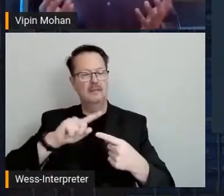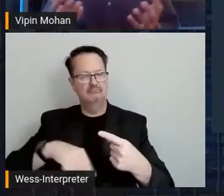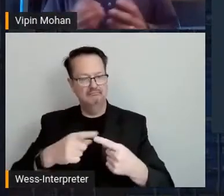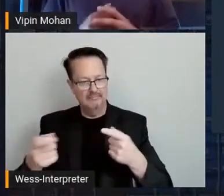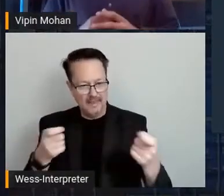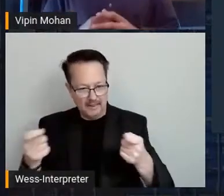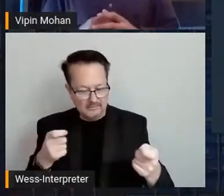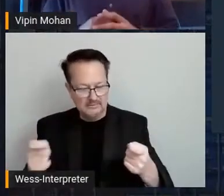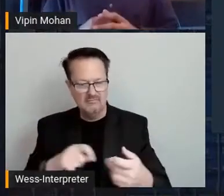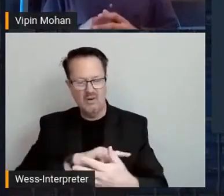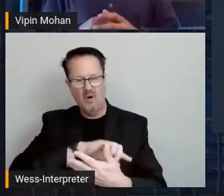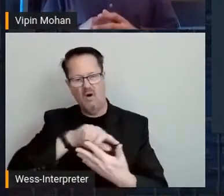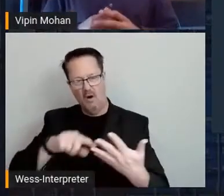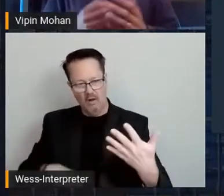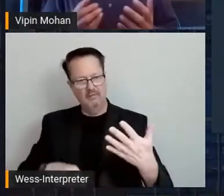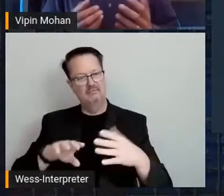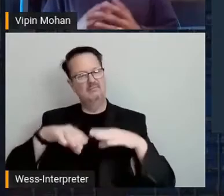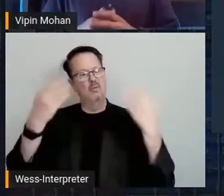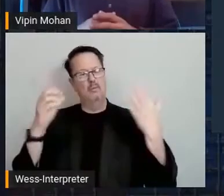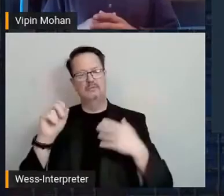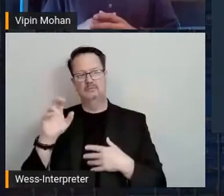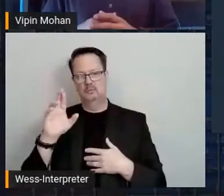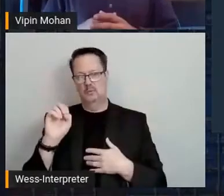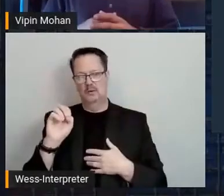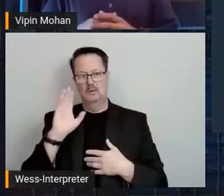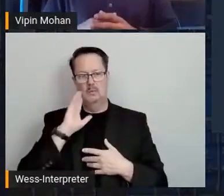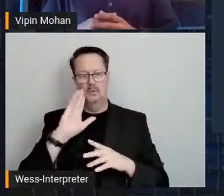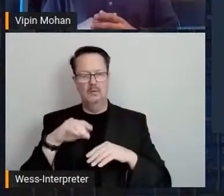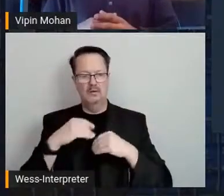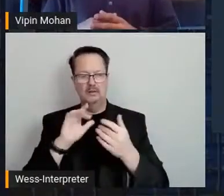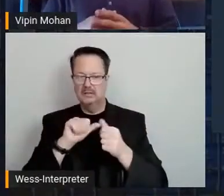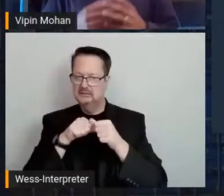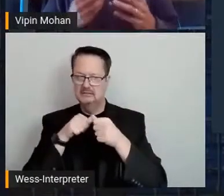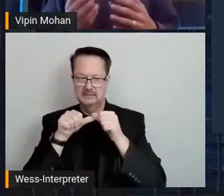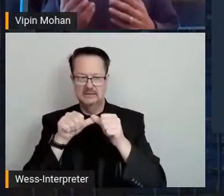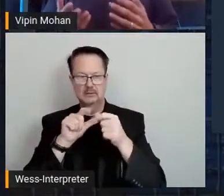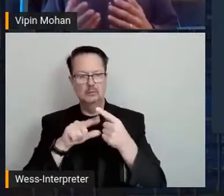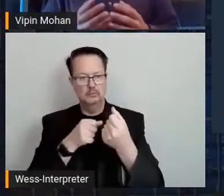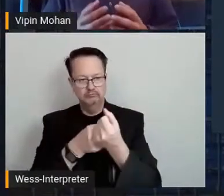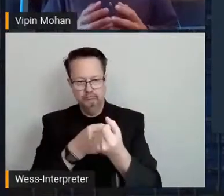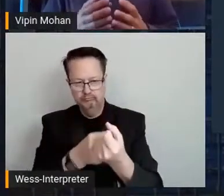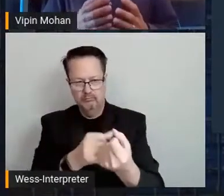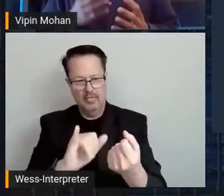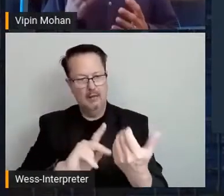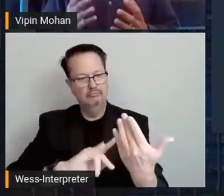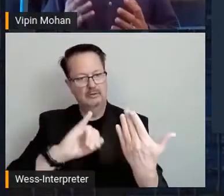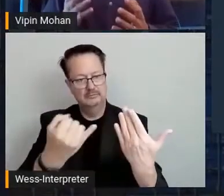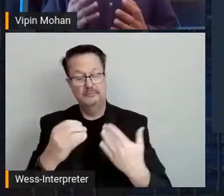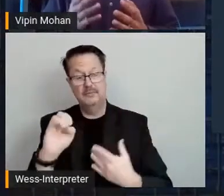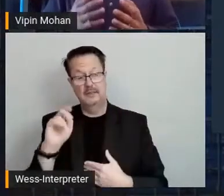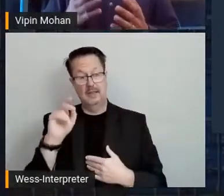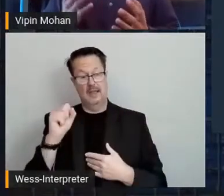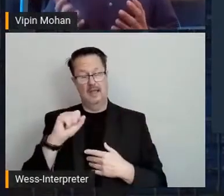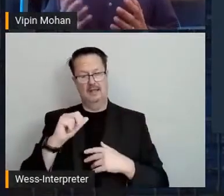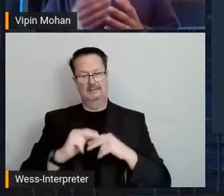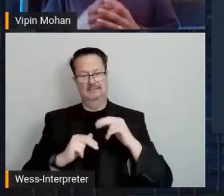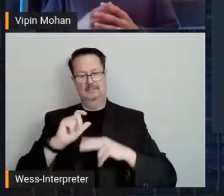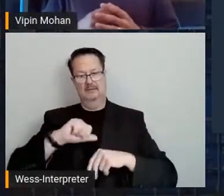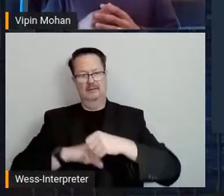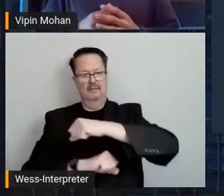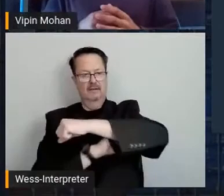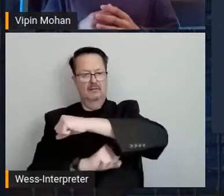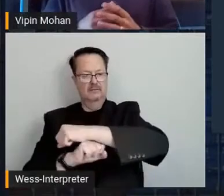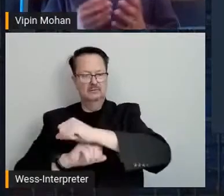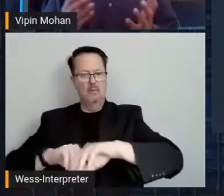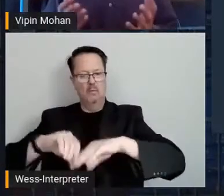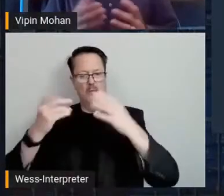And all of this is open source, and we will continue to maintain the project. So EKS Anywhere is built on the open source cluster API